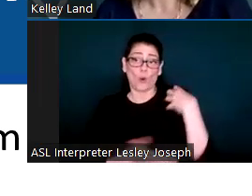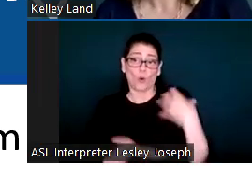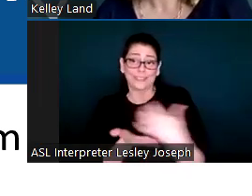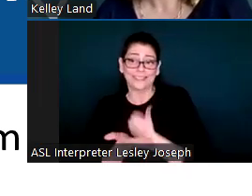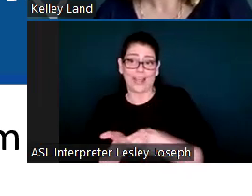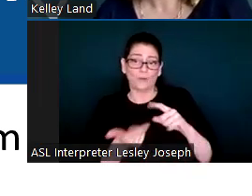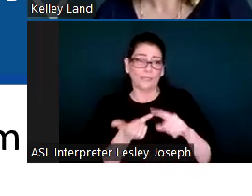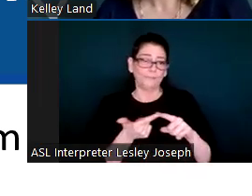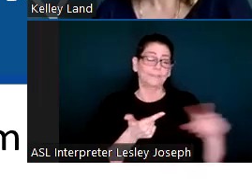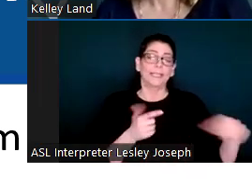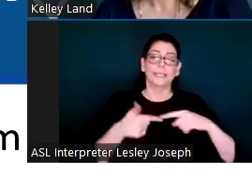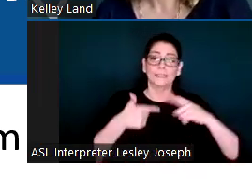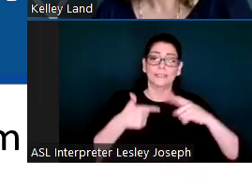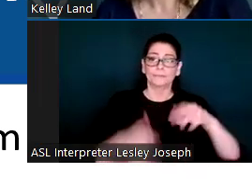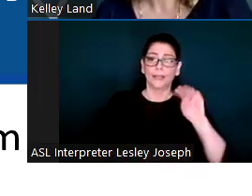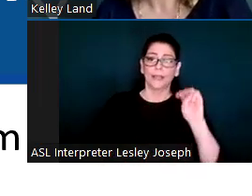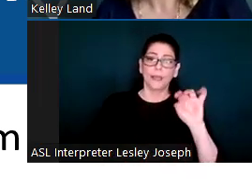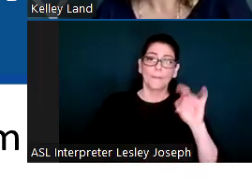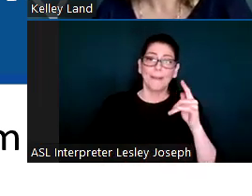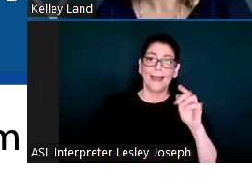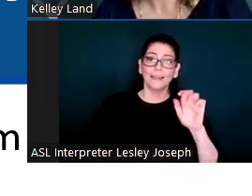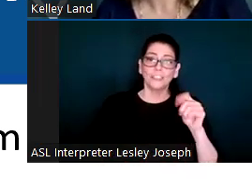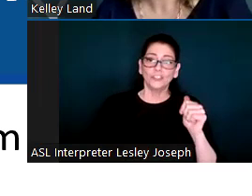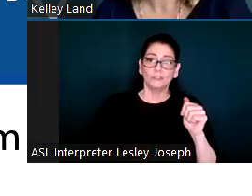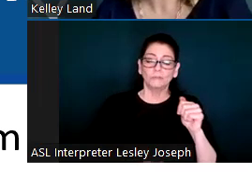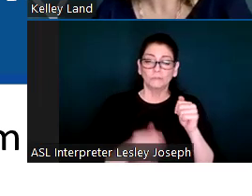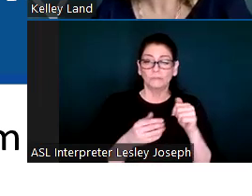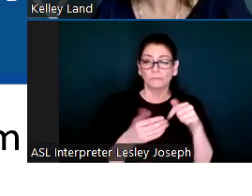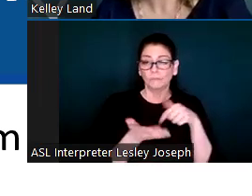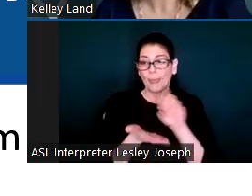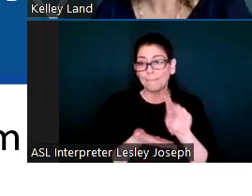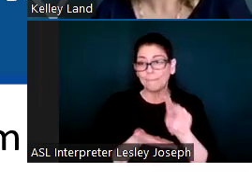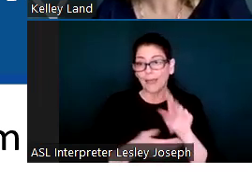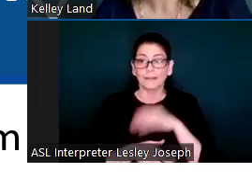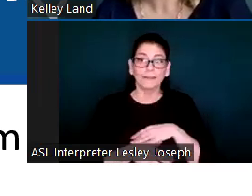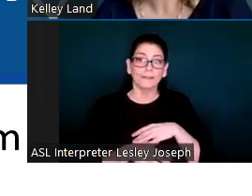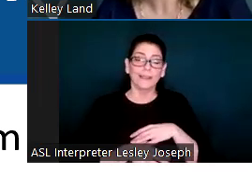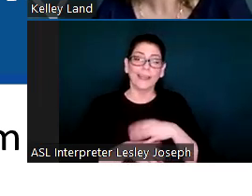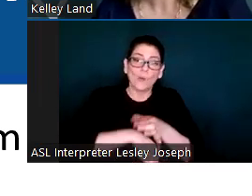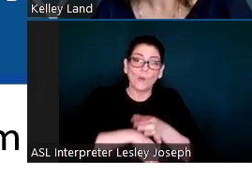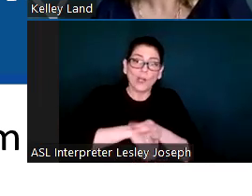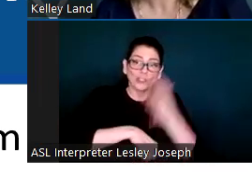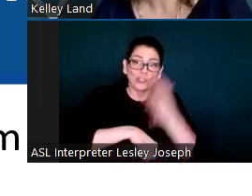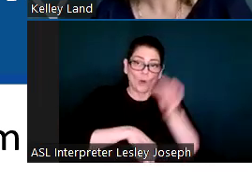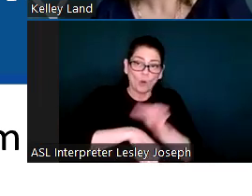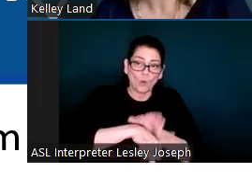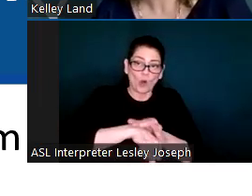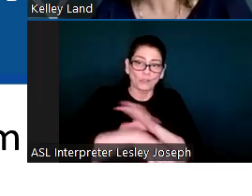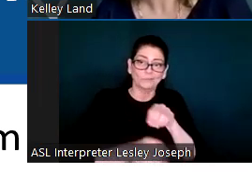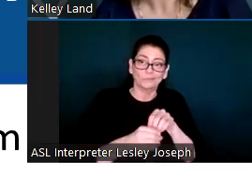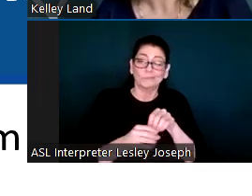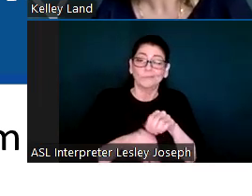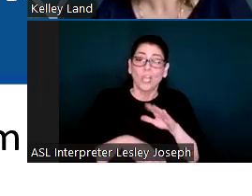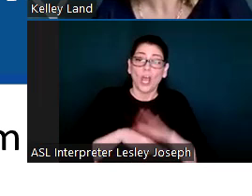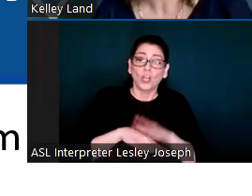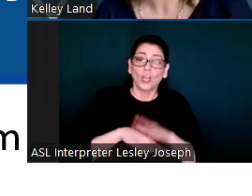mileage reimbursement, and a smartwatch with full features that would include alerts and